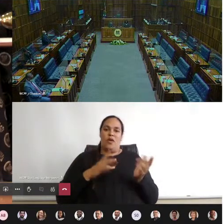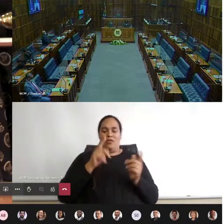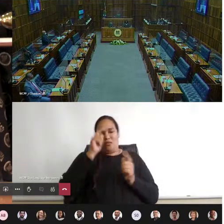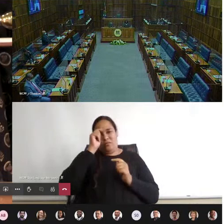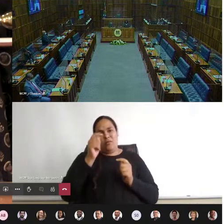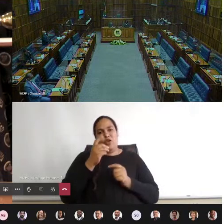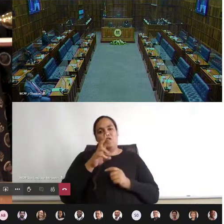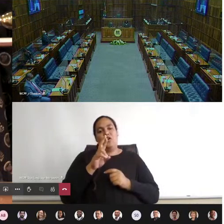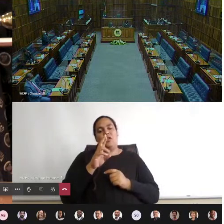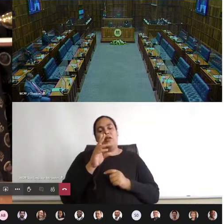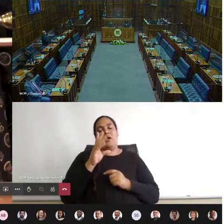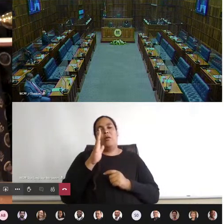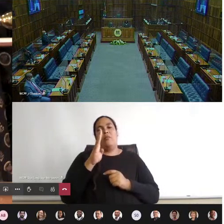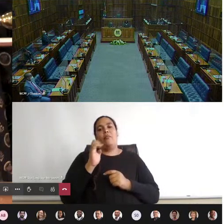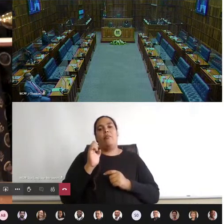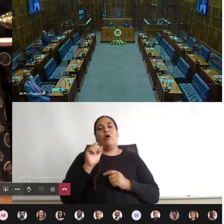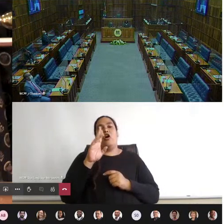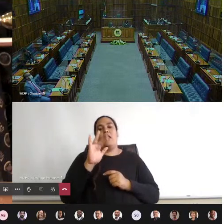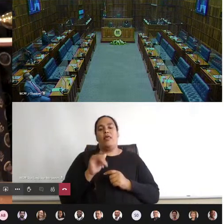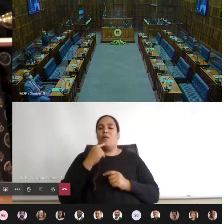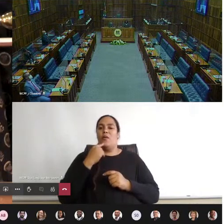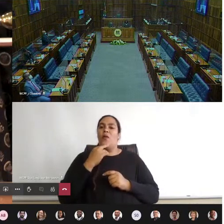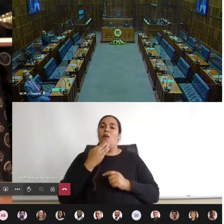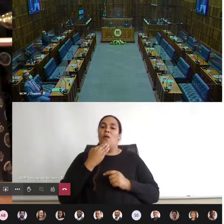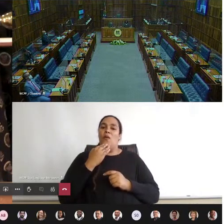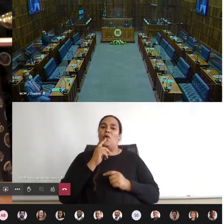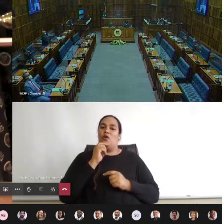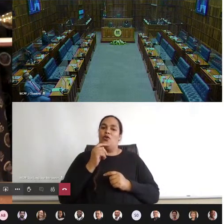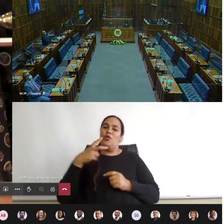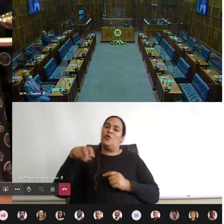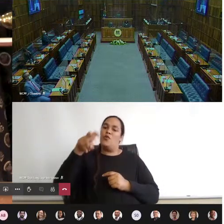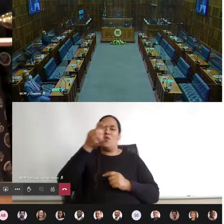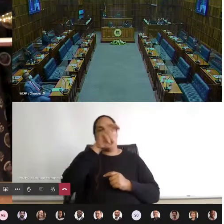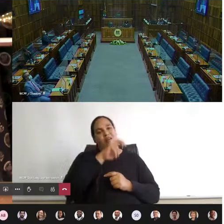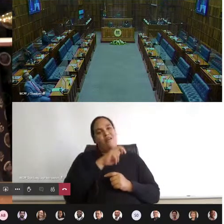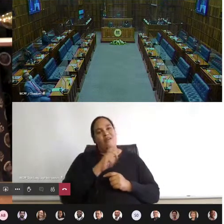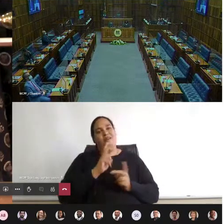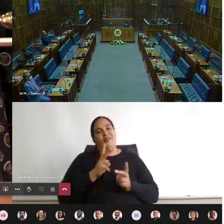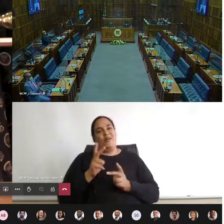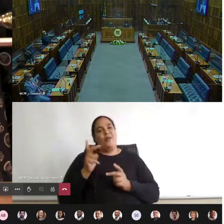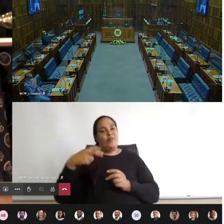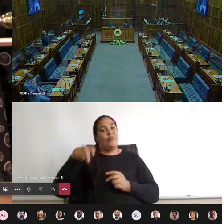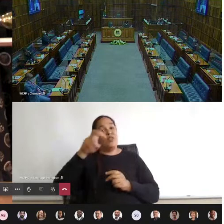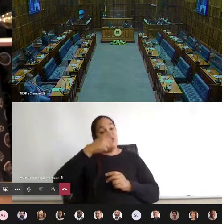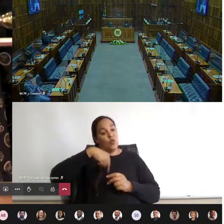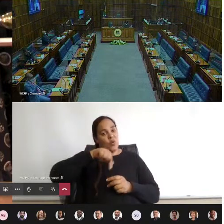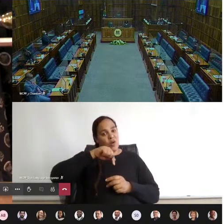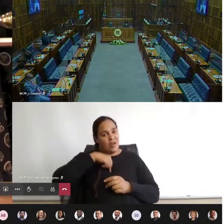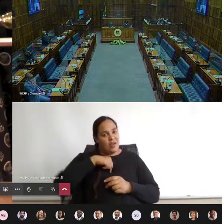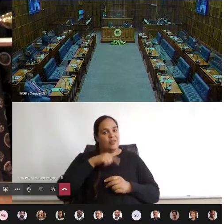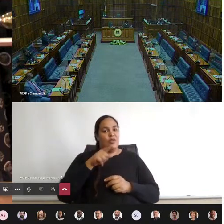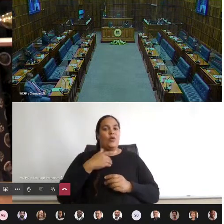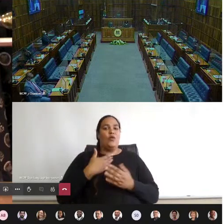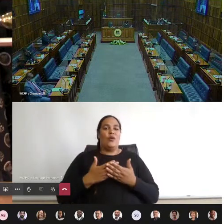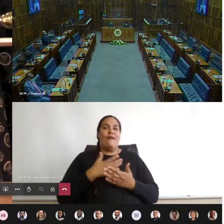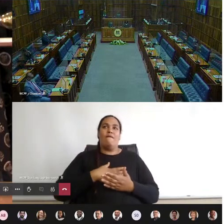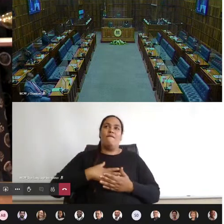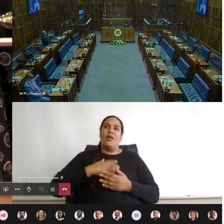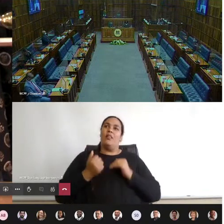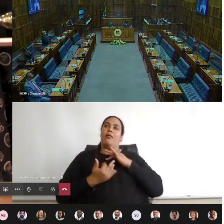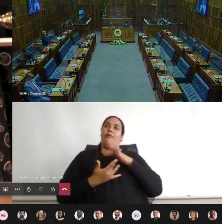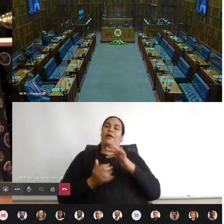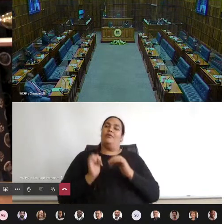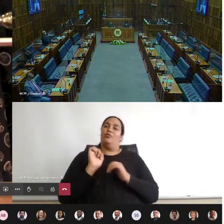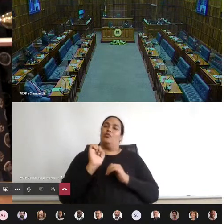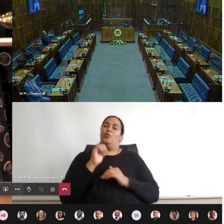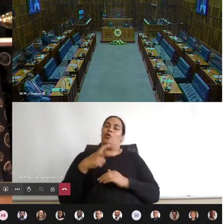Barley once again, who took us on that tour. Who took us on a tour, and you could feel his passion in that